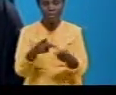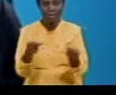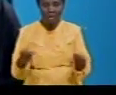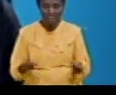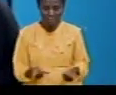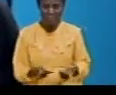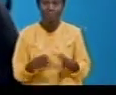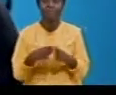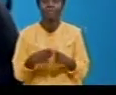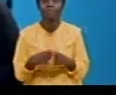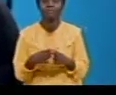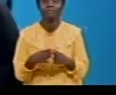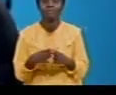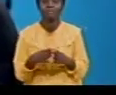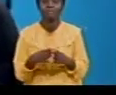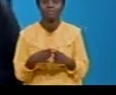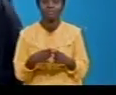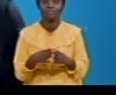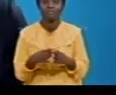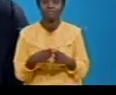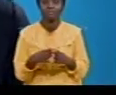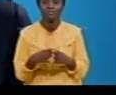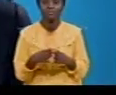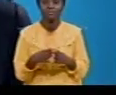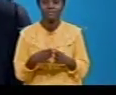to every creature. Bye for now.